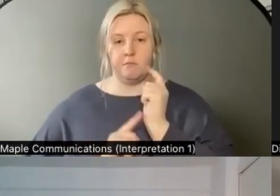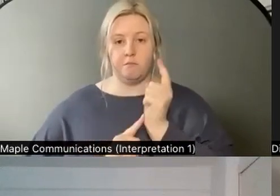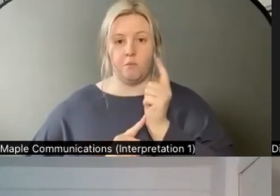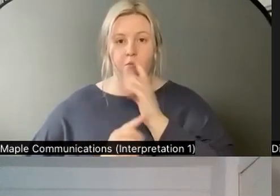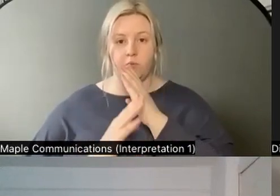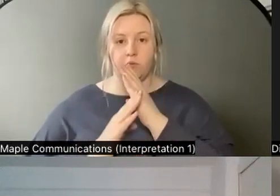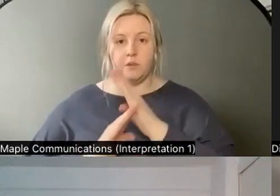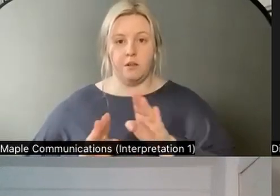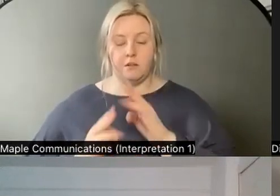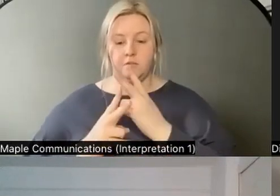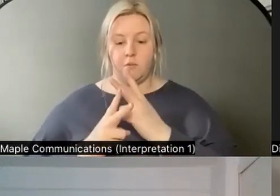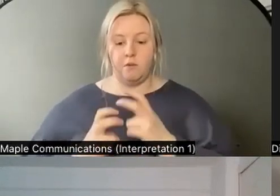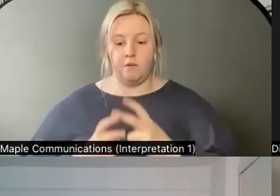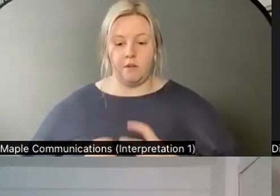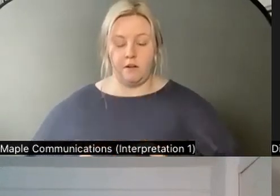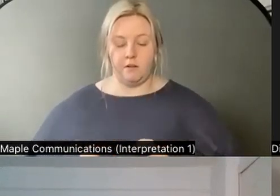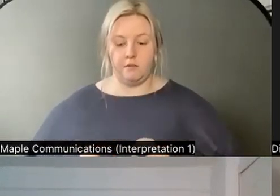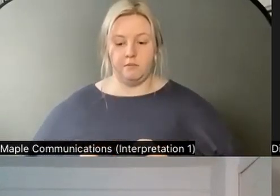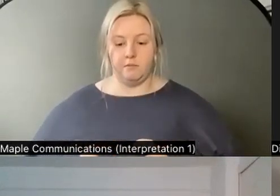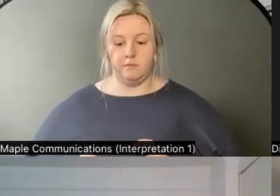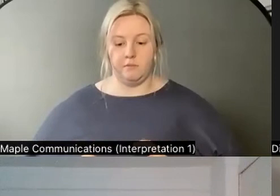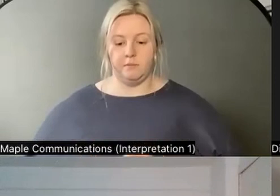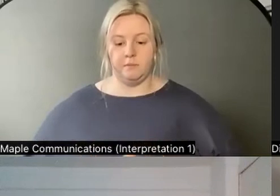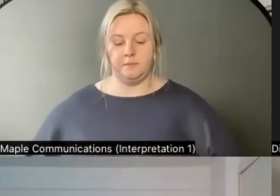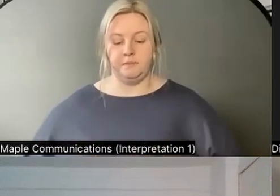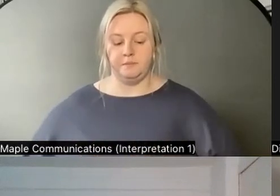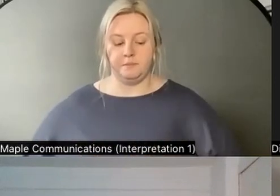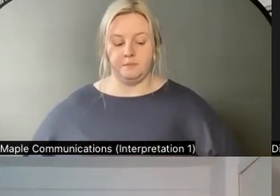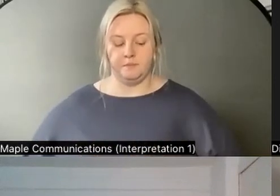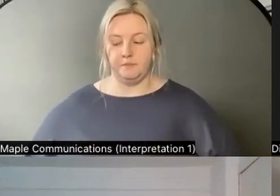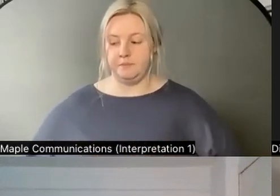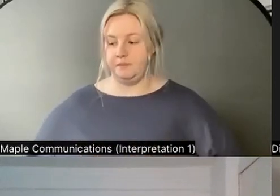of reflection and silence.